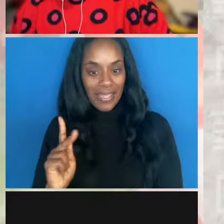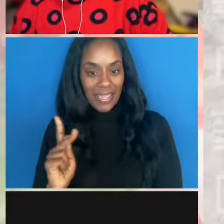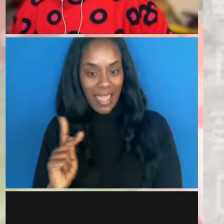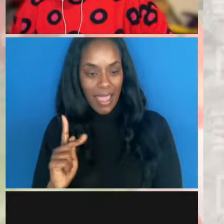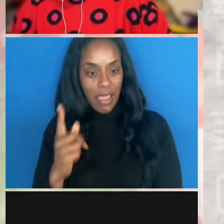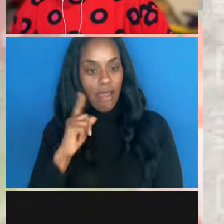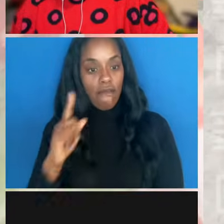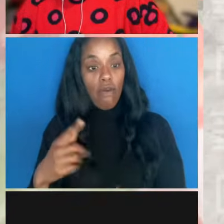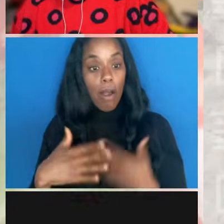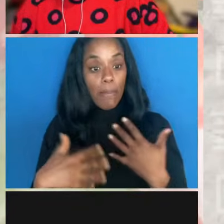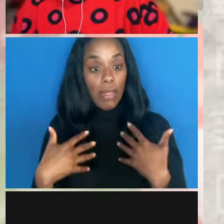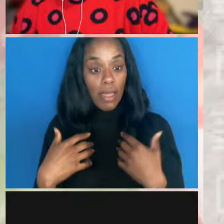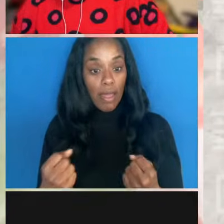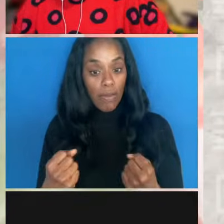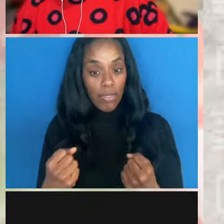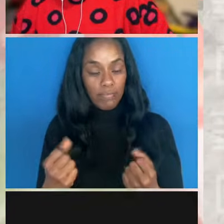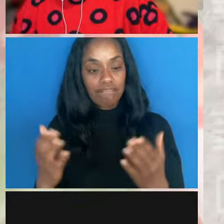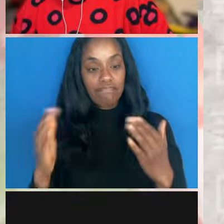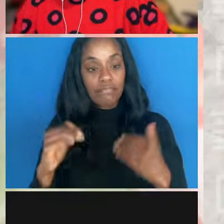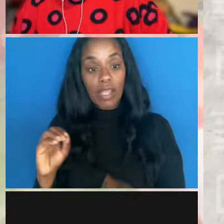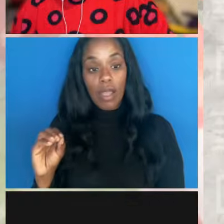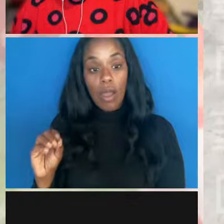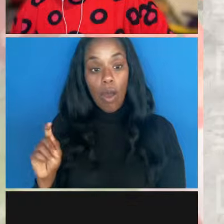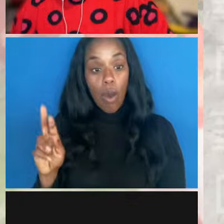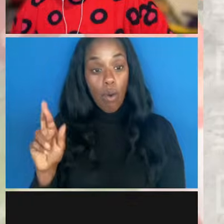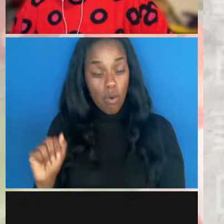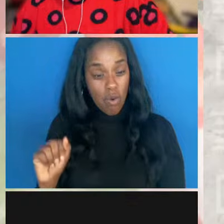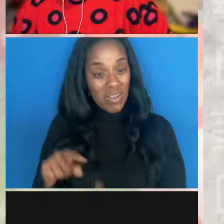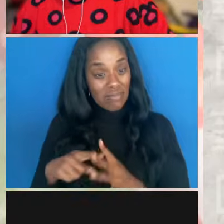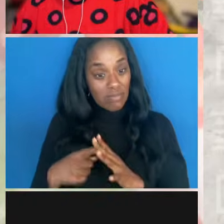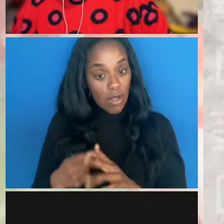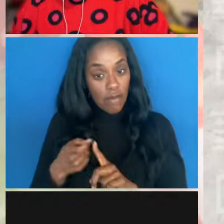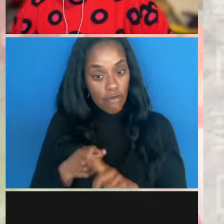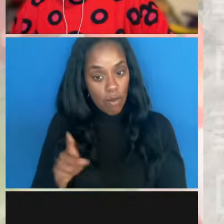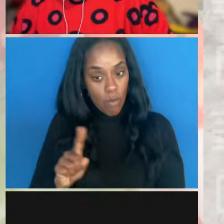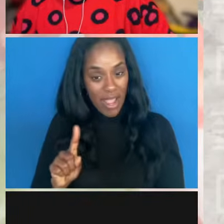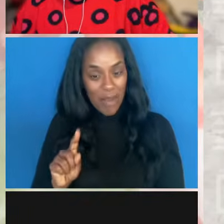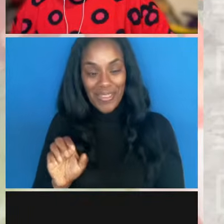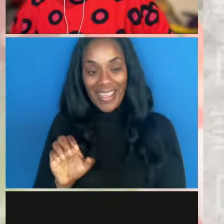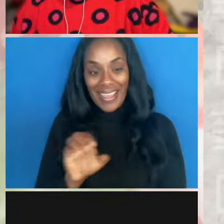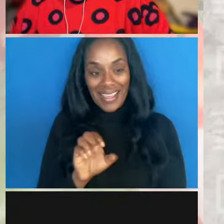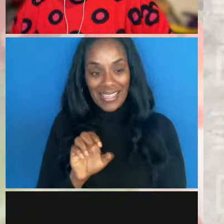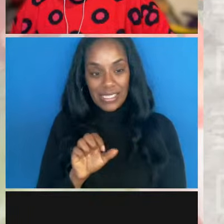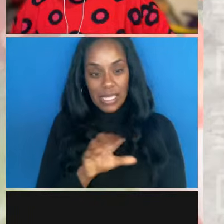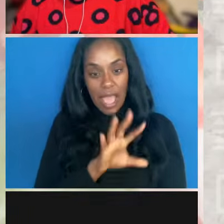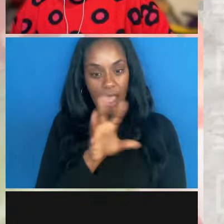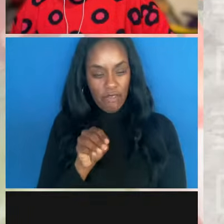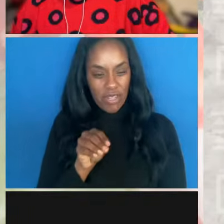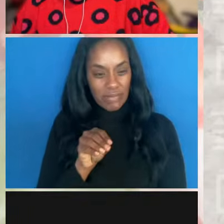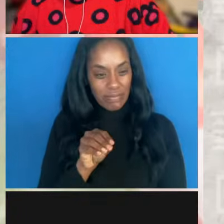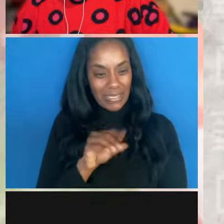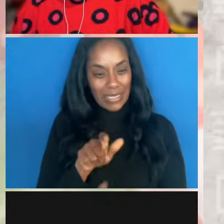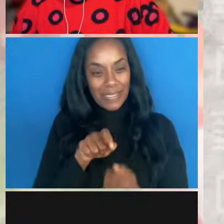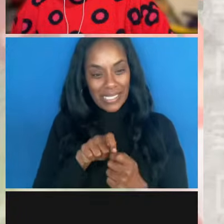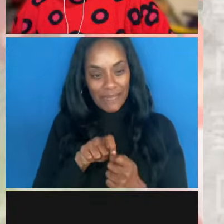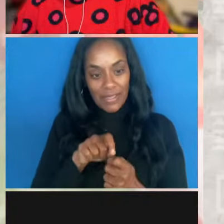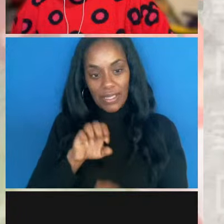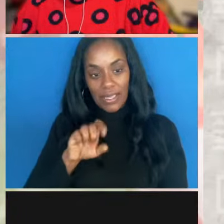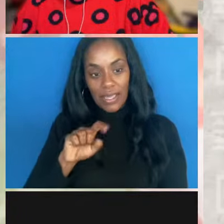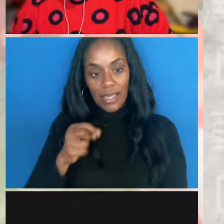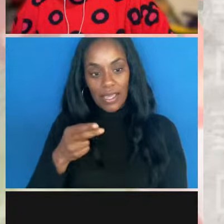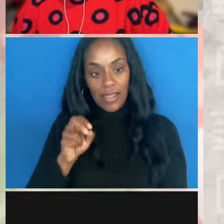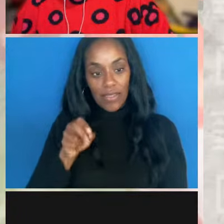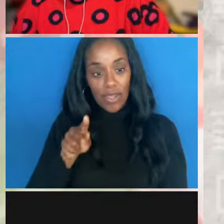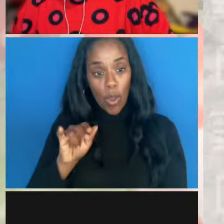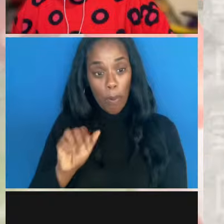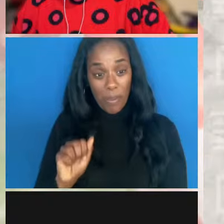And okra has origins in East Africa, in Ethiopia specifically. And so this has traveled all the way across